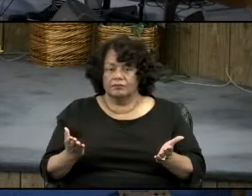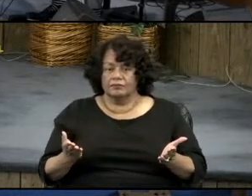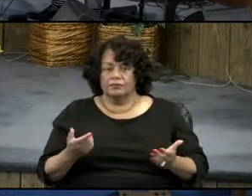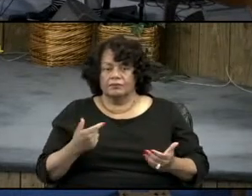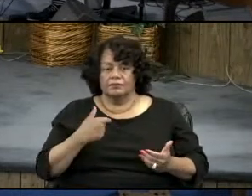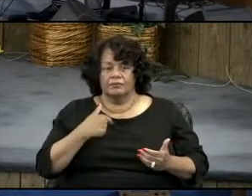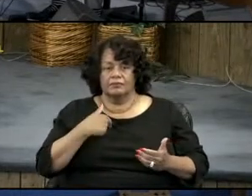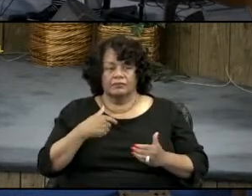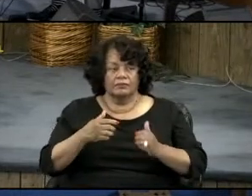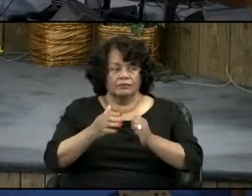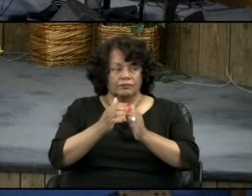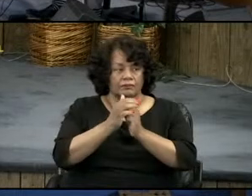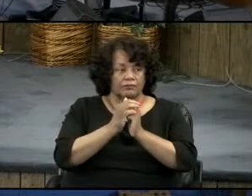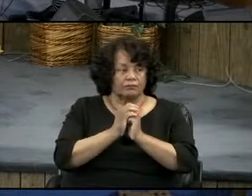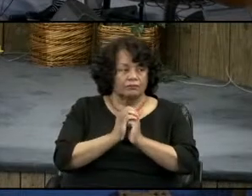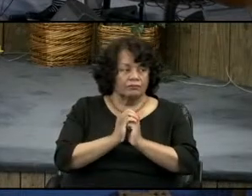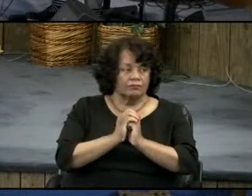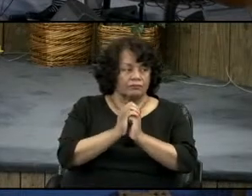Here I am to